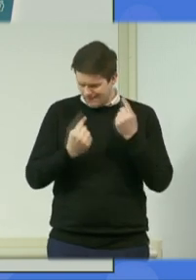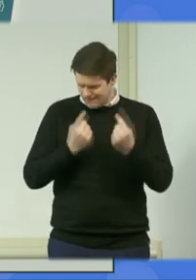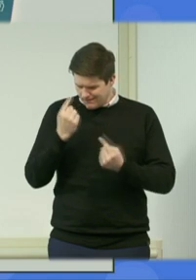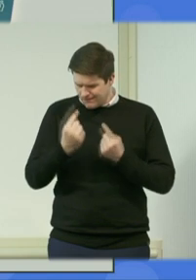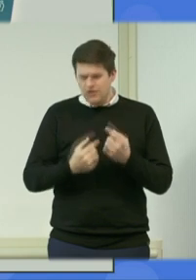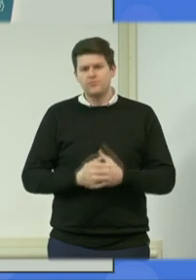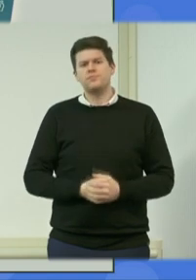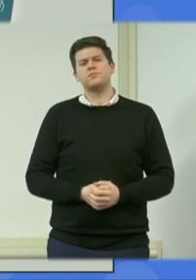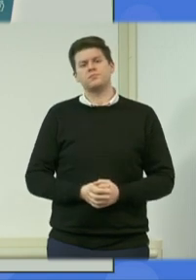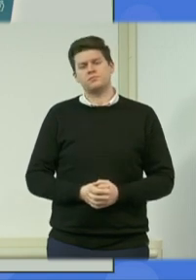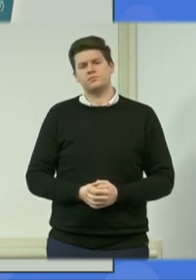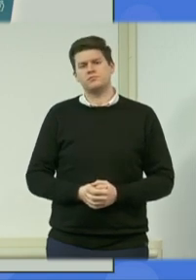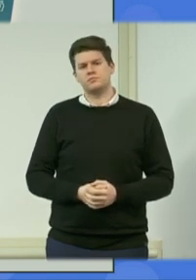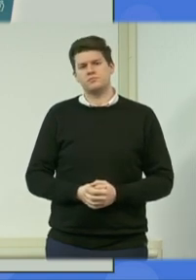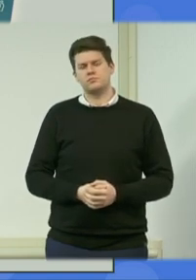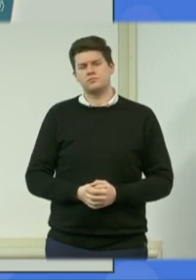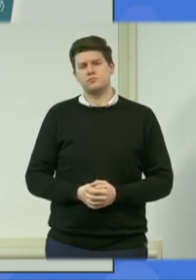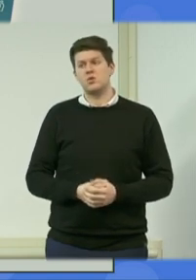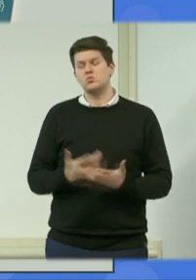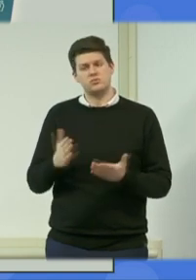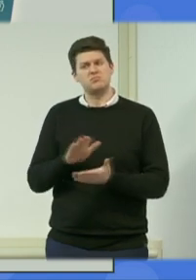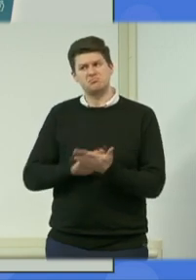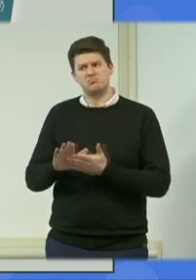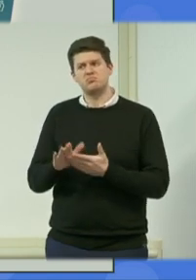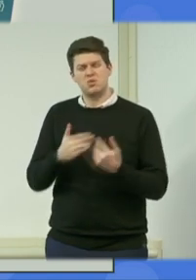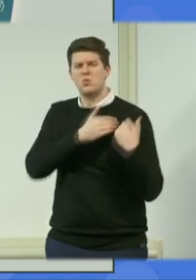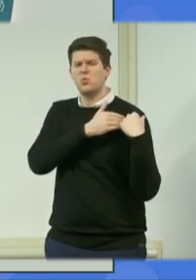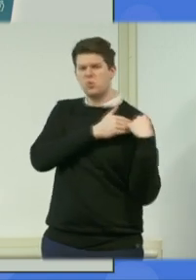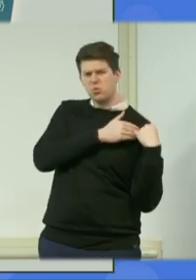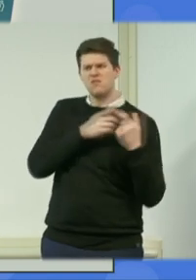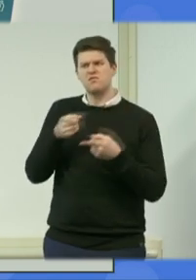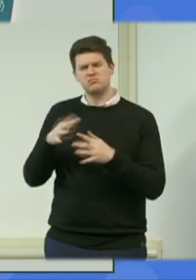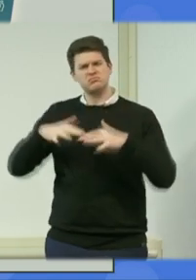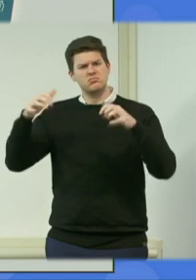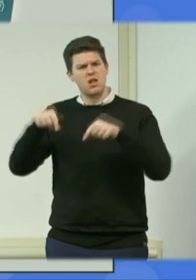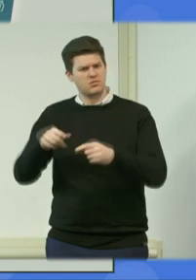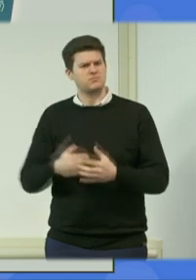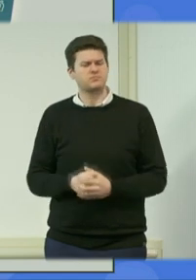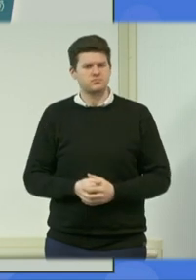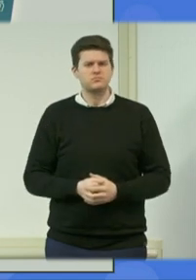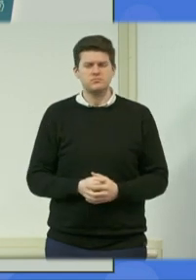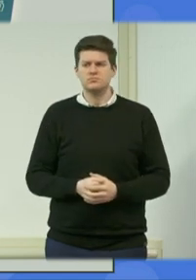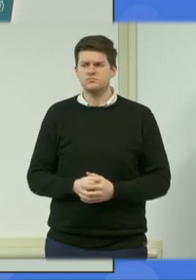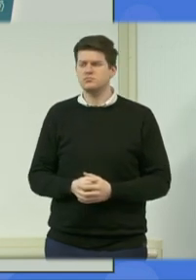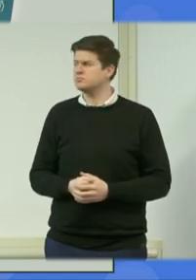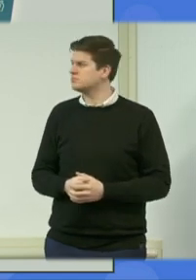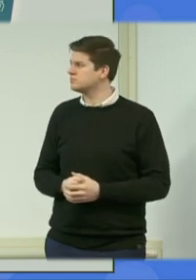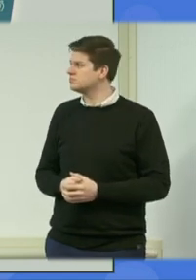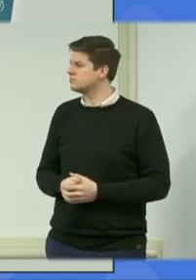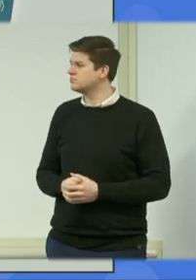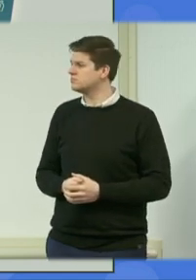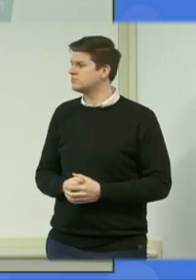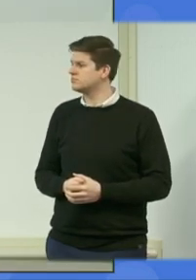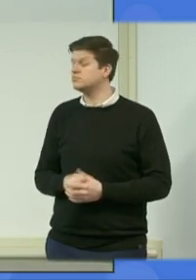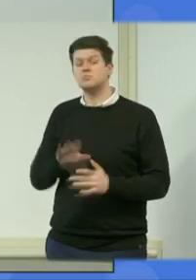government and Parliament to manage all of that. But finally, and really importantly, and I know this is what you've spent a lot of your time on so